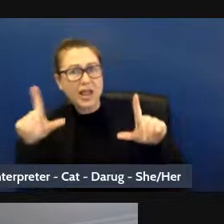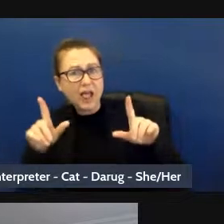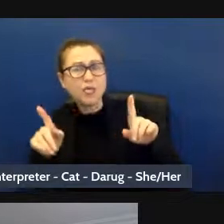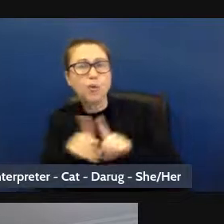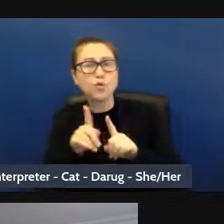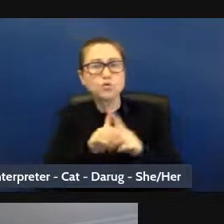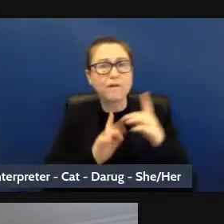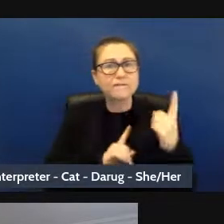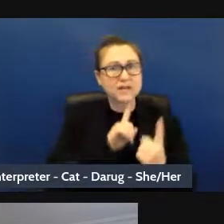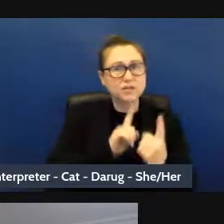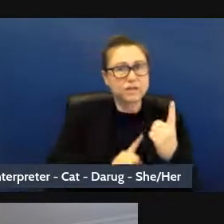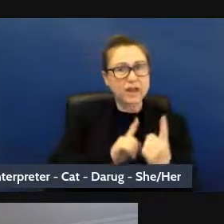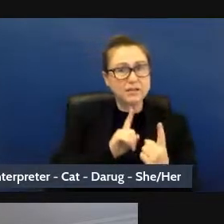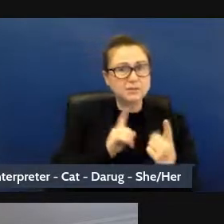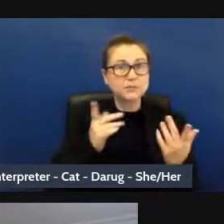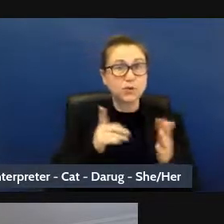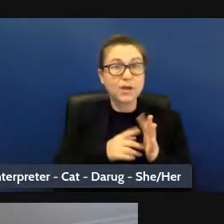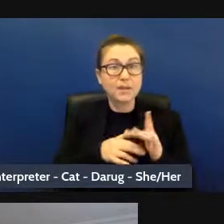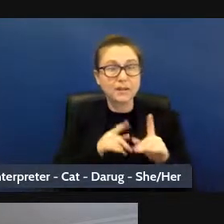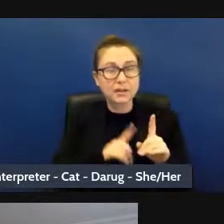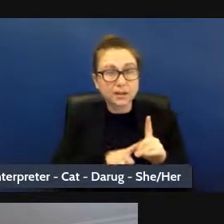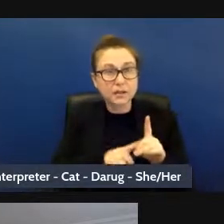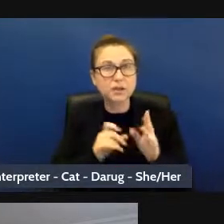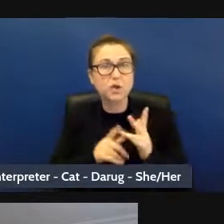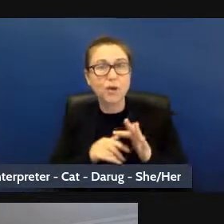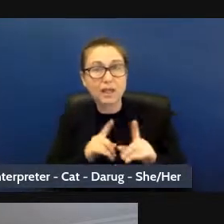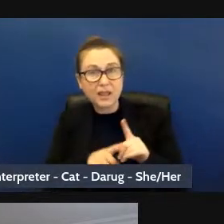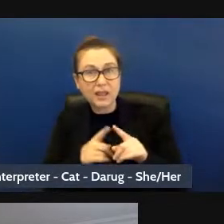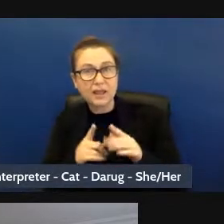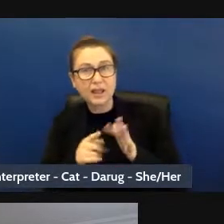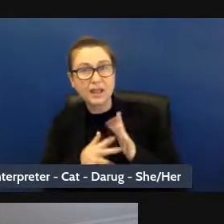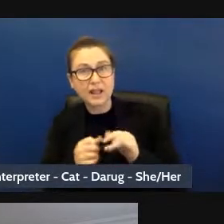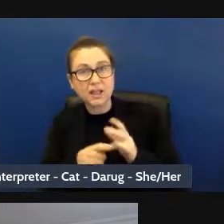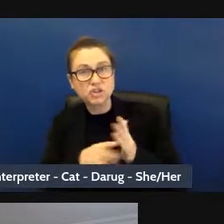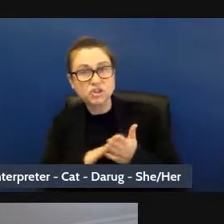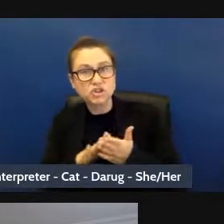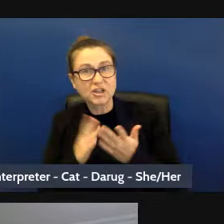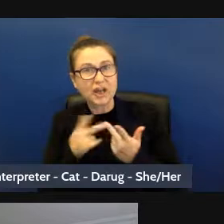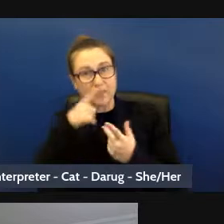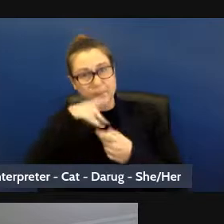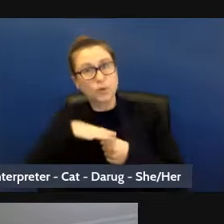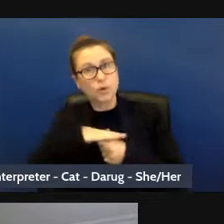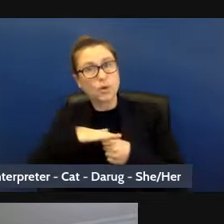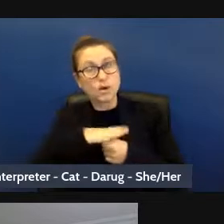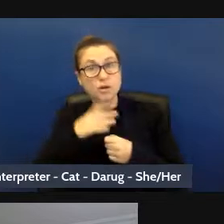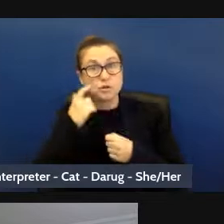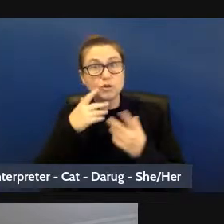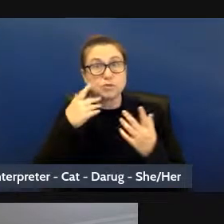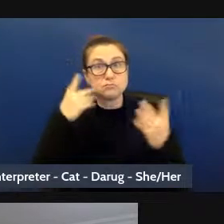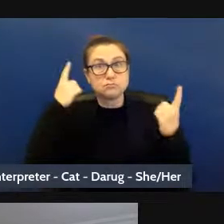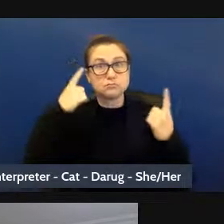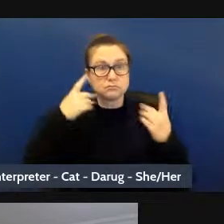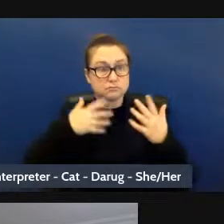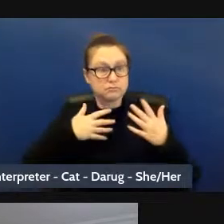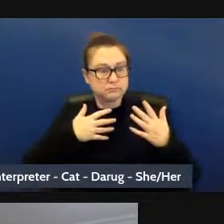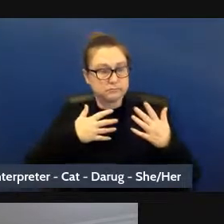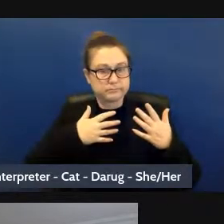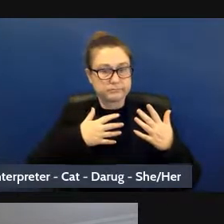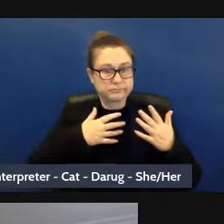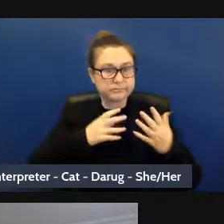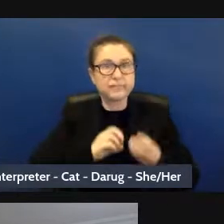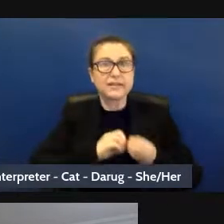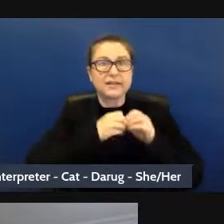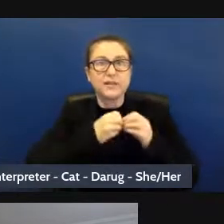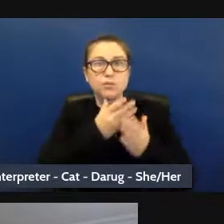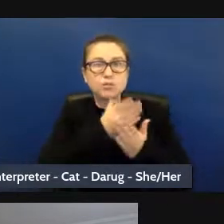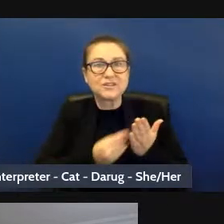So Emily and Coralie English and some other people locally have been working on resources and making sure that you'll